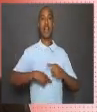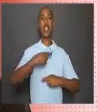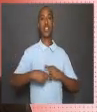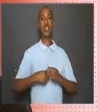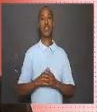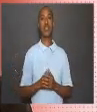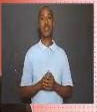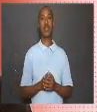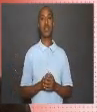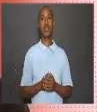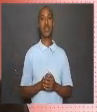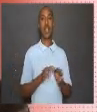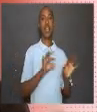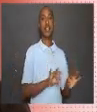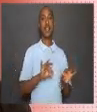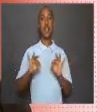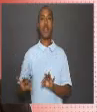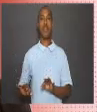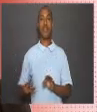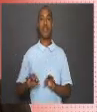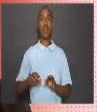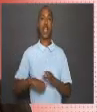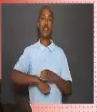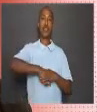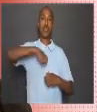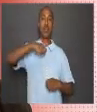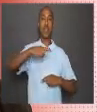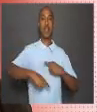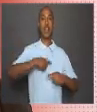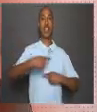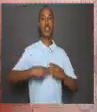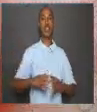reaction instead of an exothermic reaction?